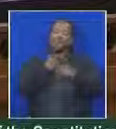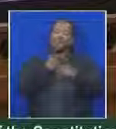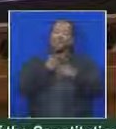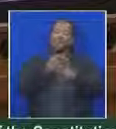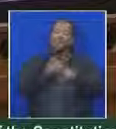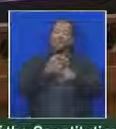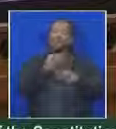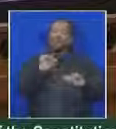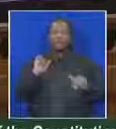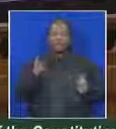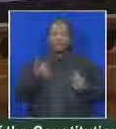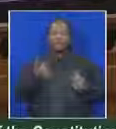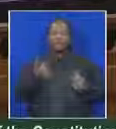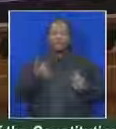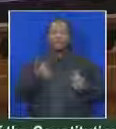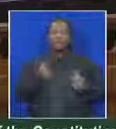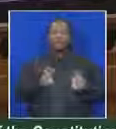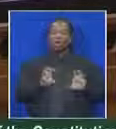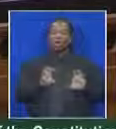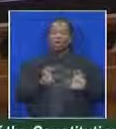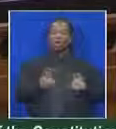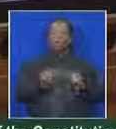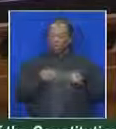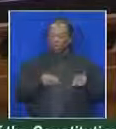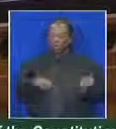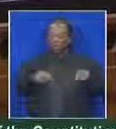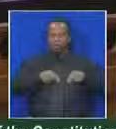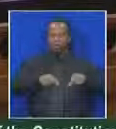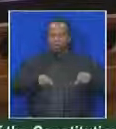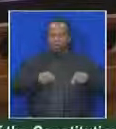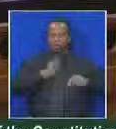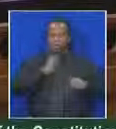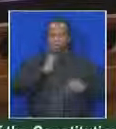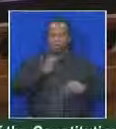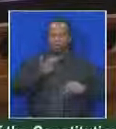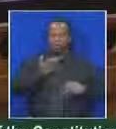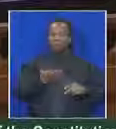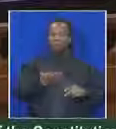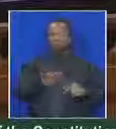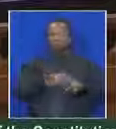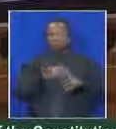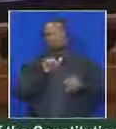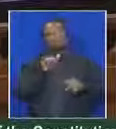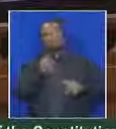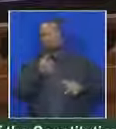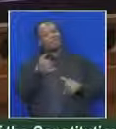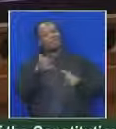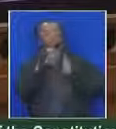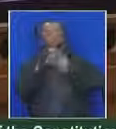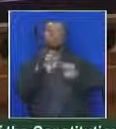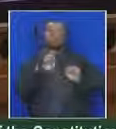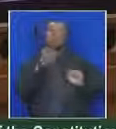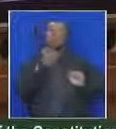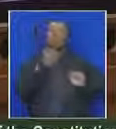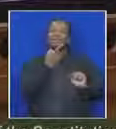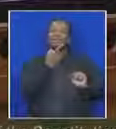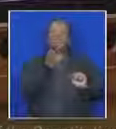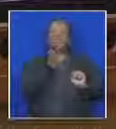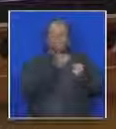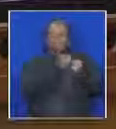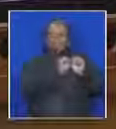report. In normal democracies, this is an act of perjury and punishable